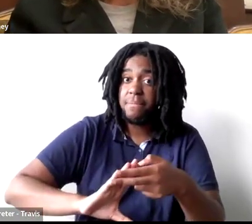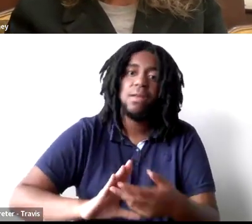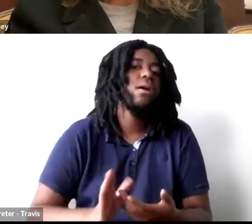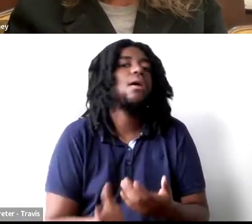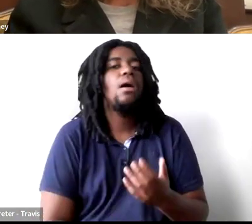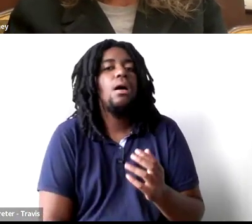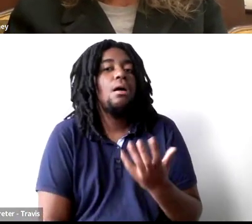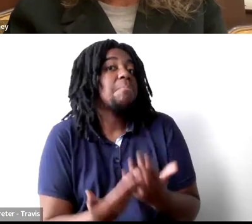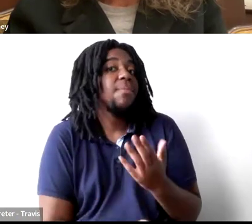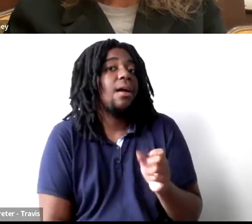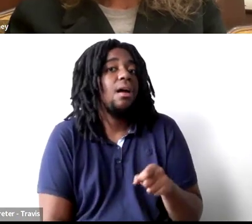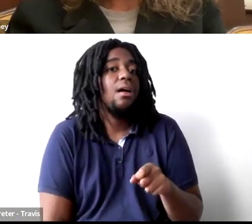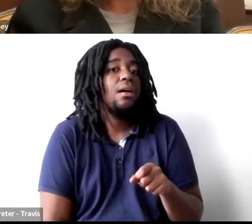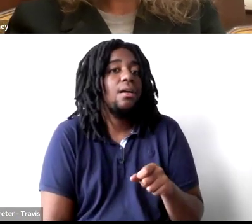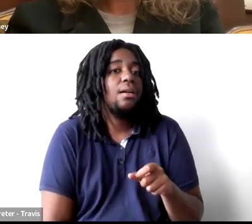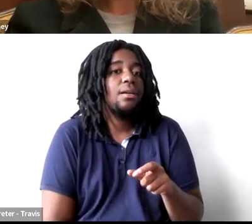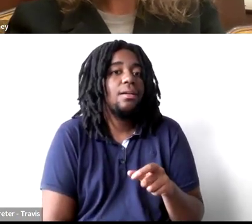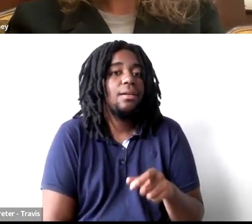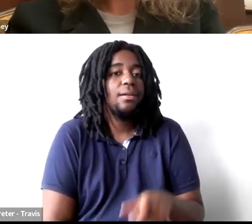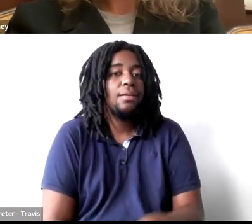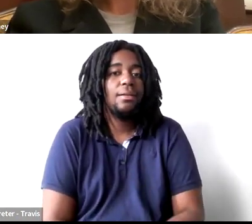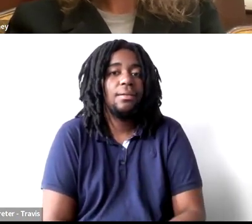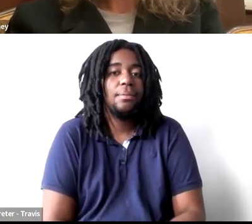yes. Lauren and I were only